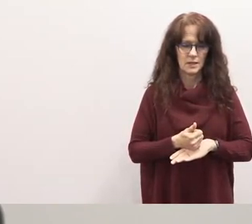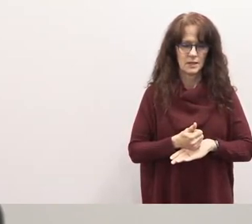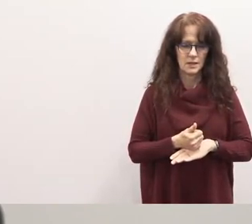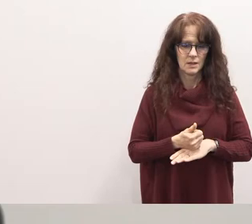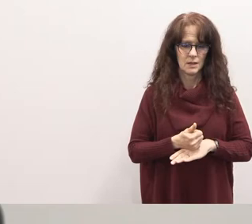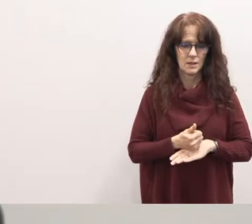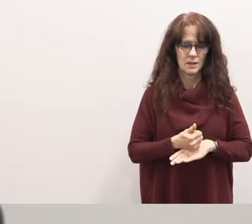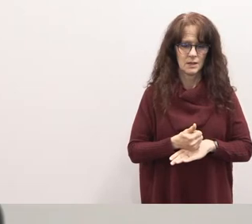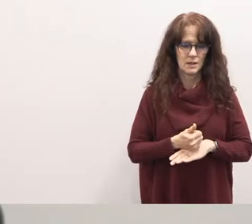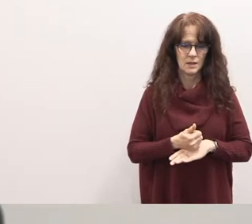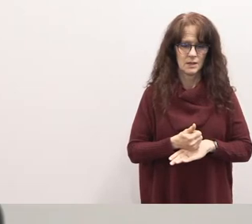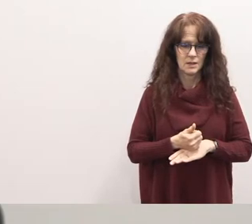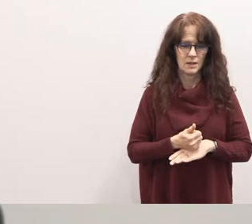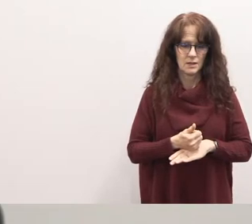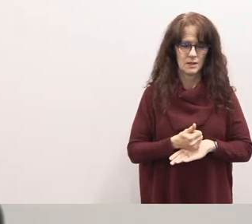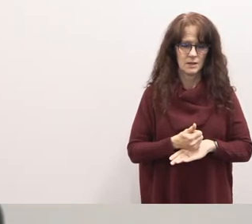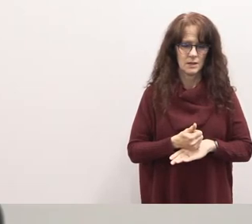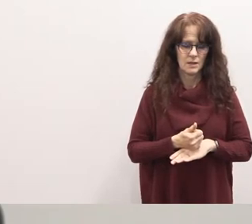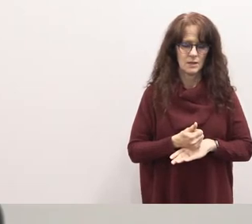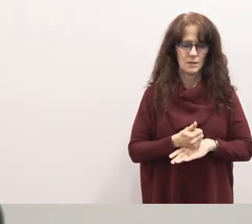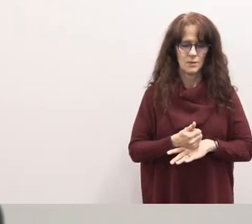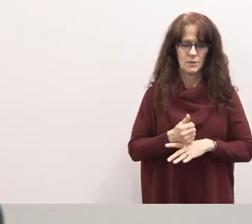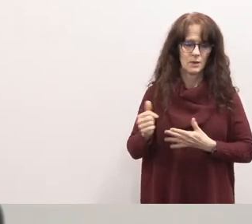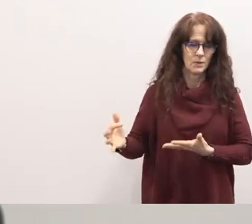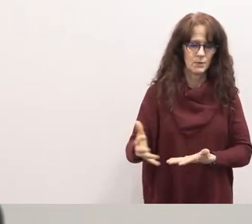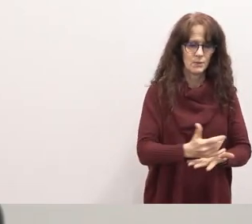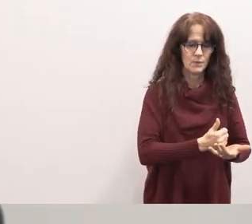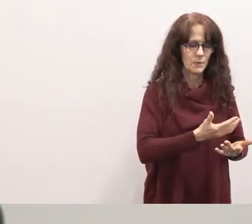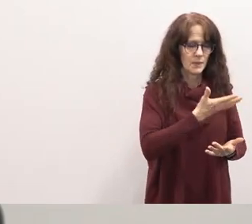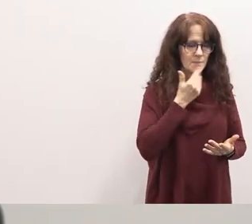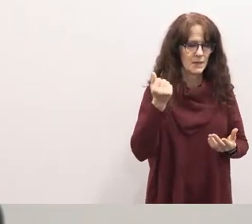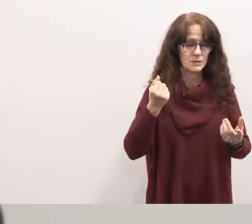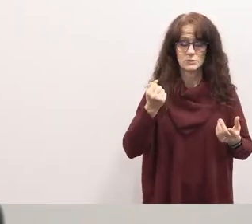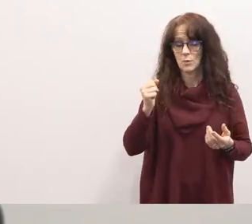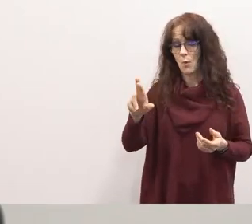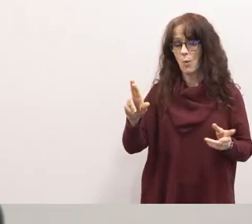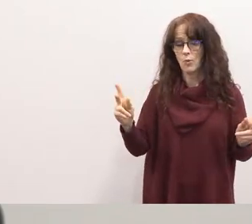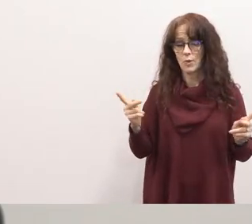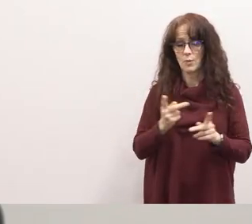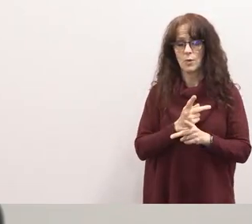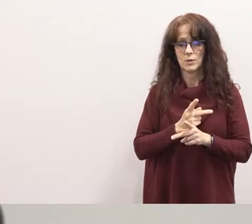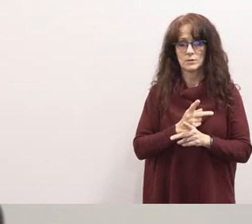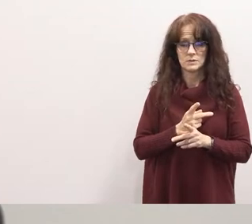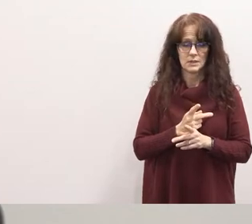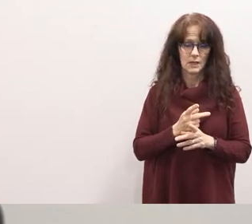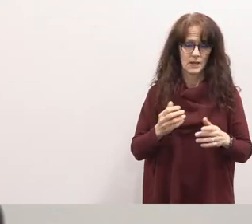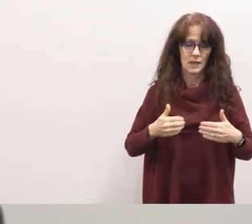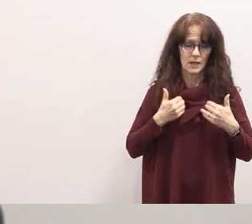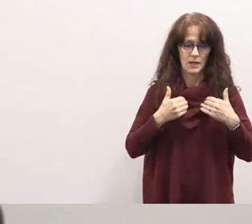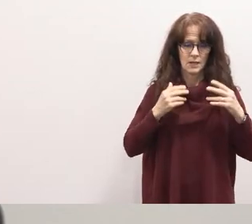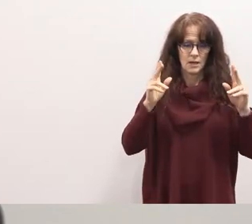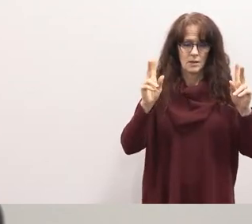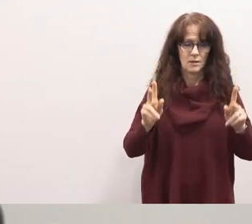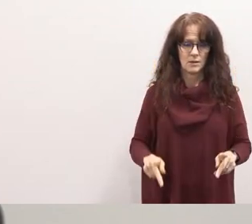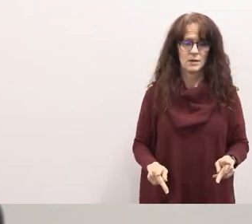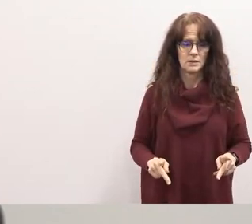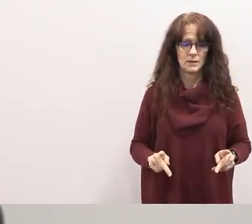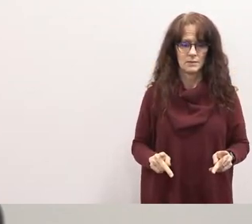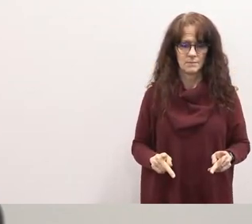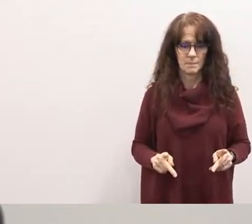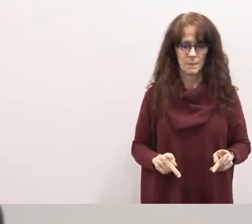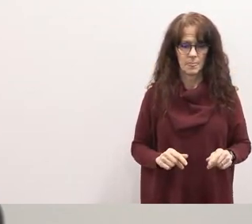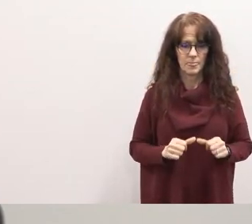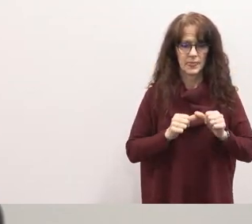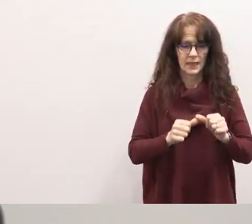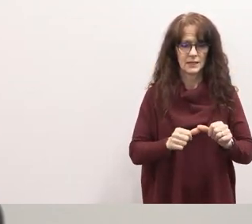will bring out the best or the worst in our young child. And so